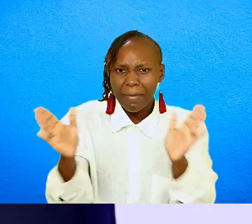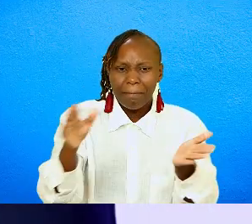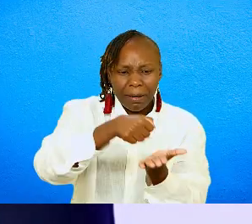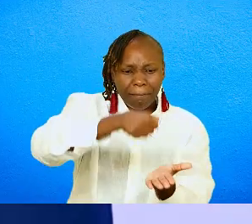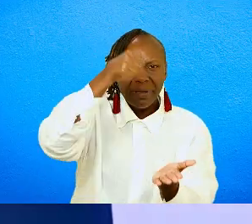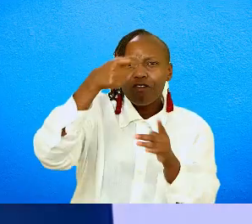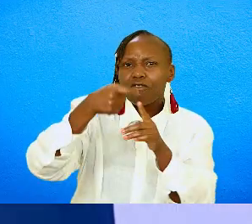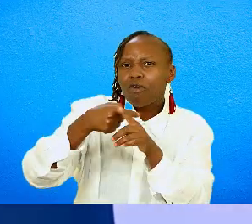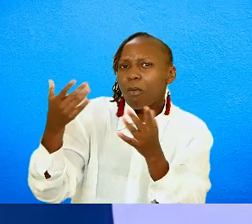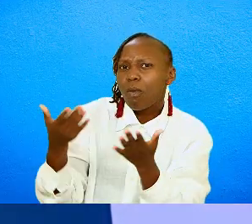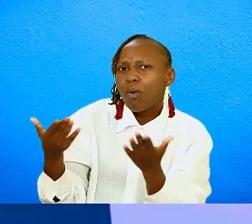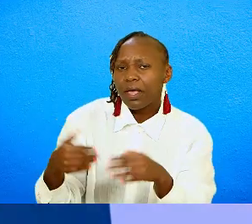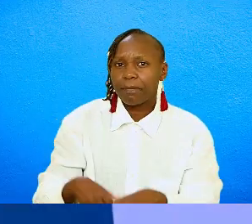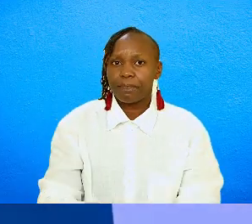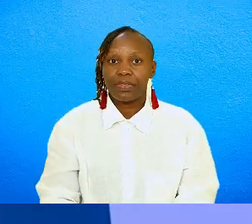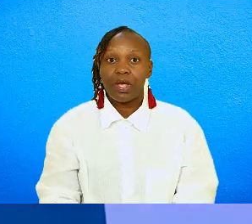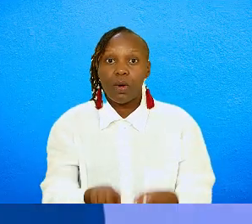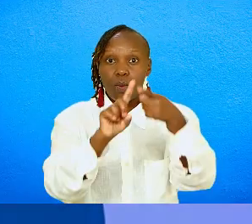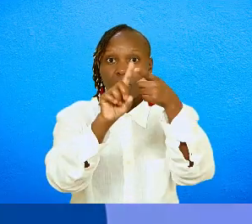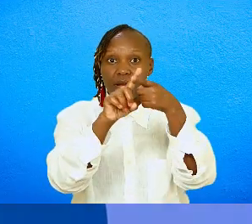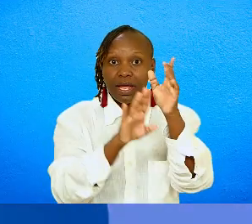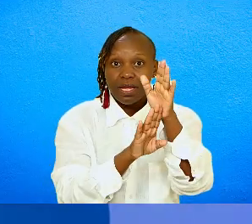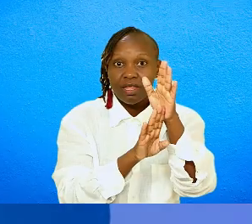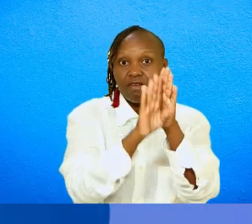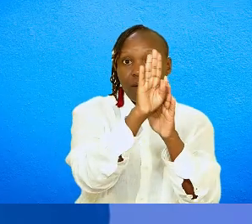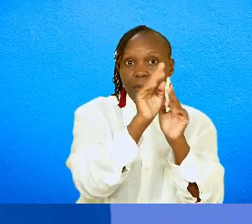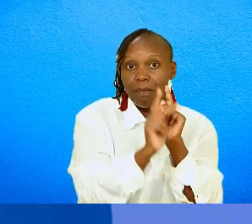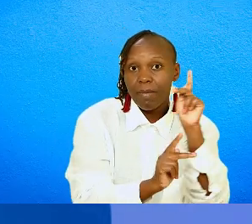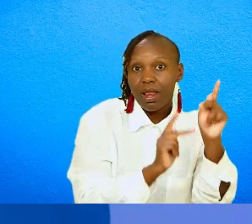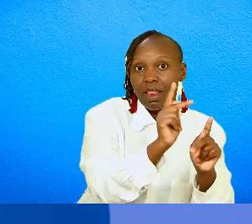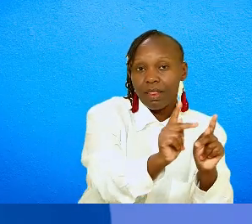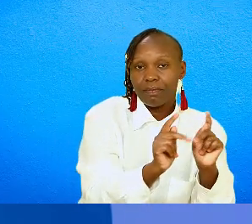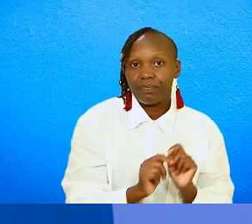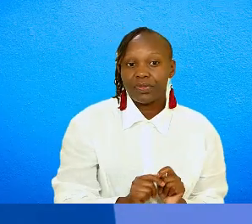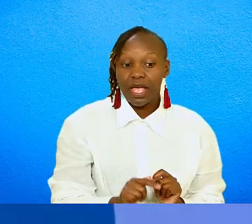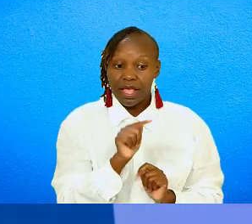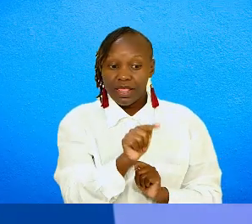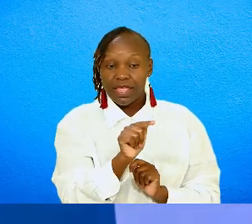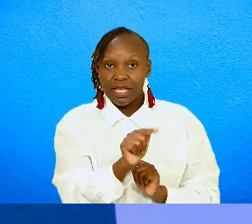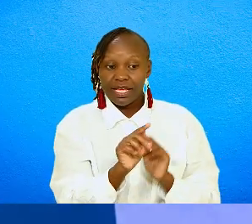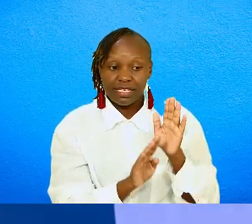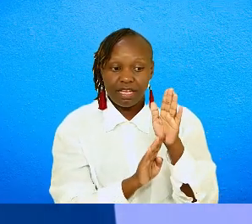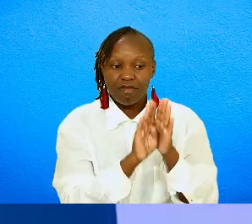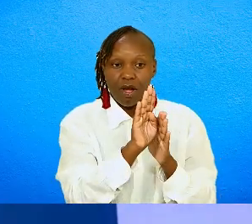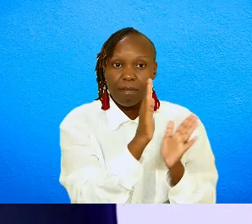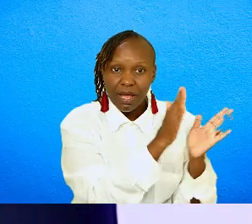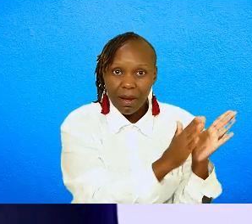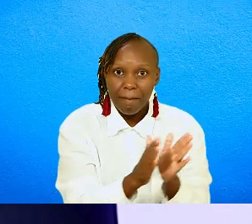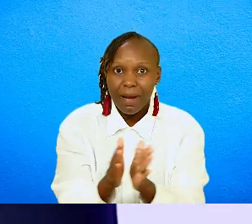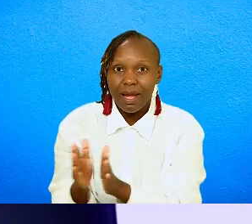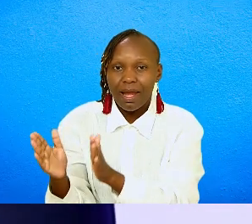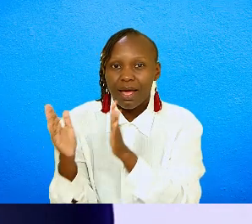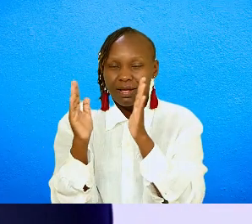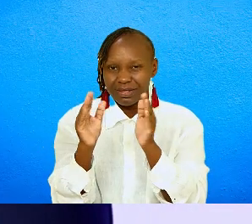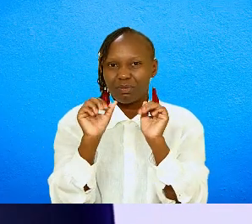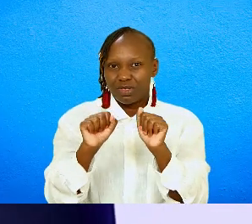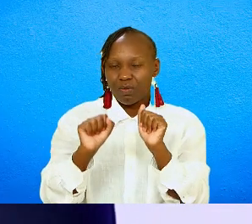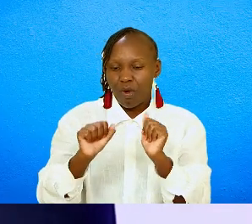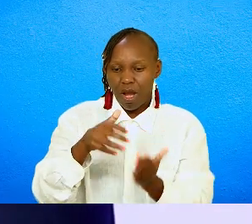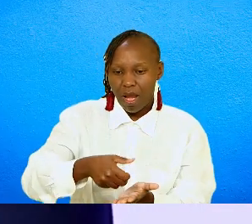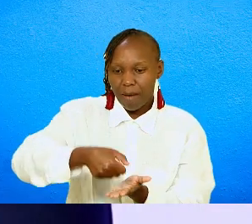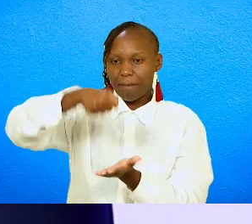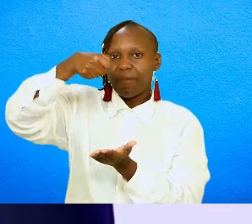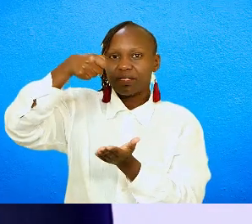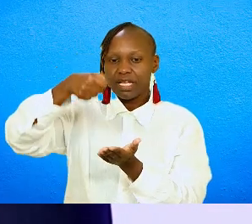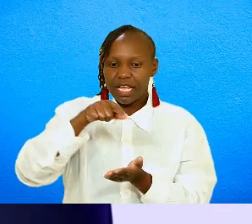from? One answer to this is development plans. Now, development plans are essential for creating effective budgets. They provide